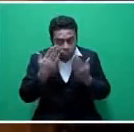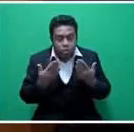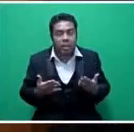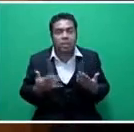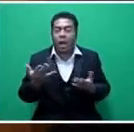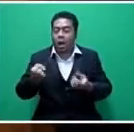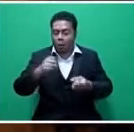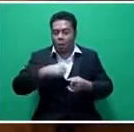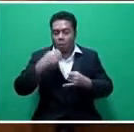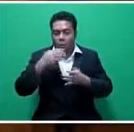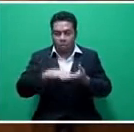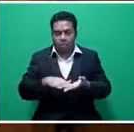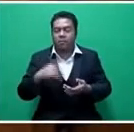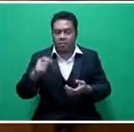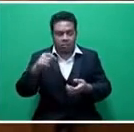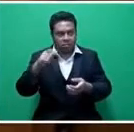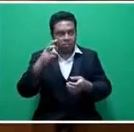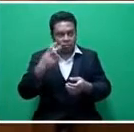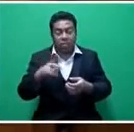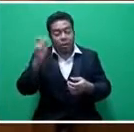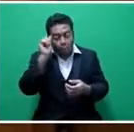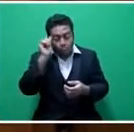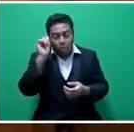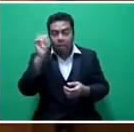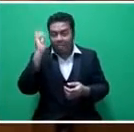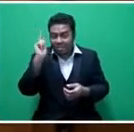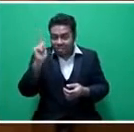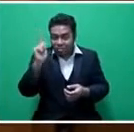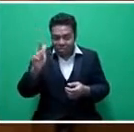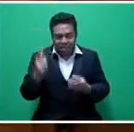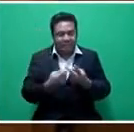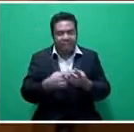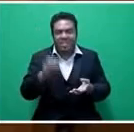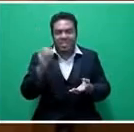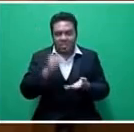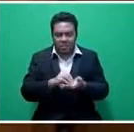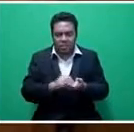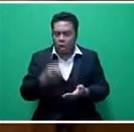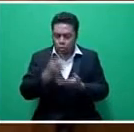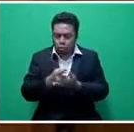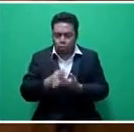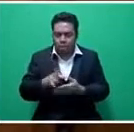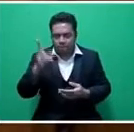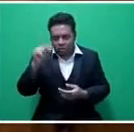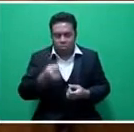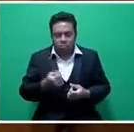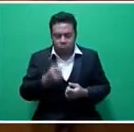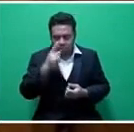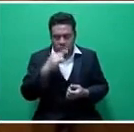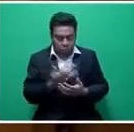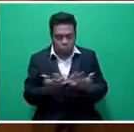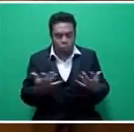in schools, even in these trying times. They know that teachers and other civil servants are true Fijian heroes who are striving